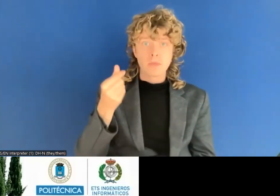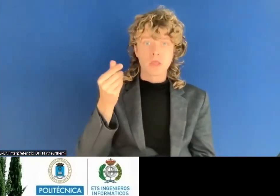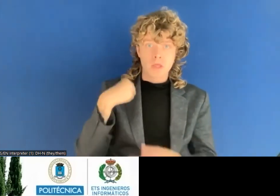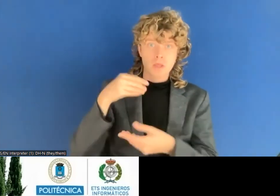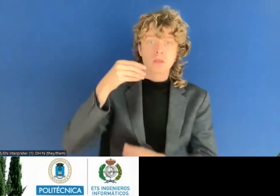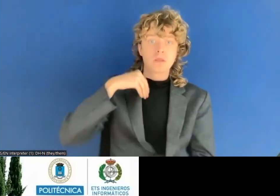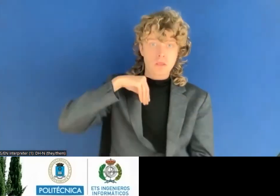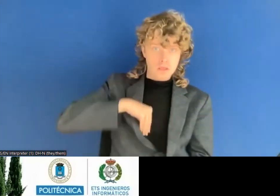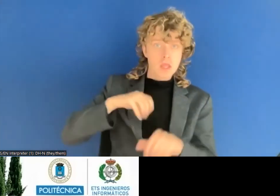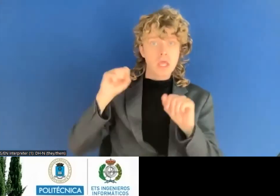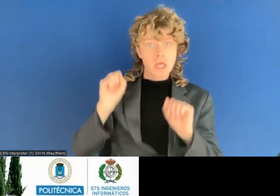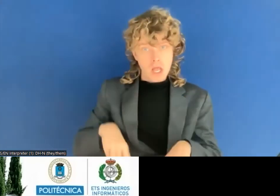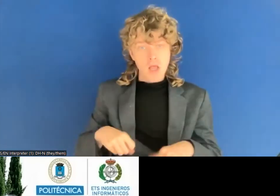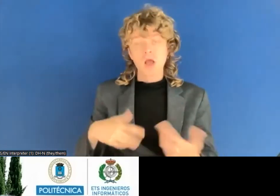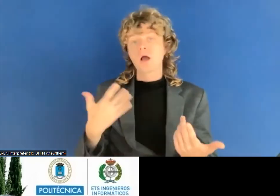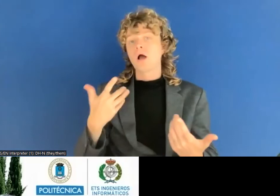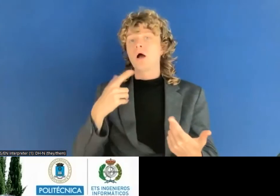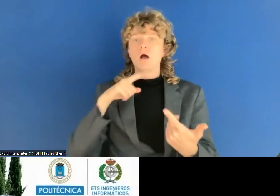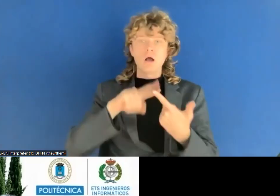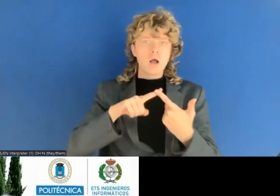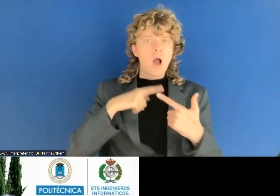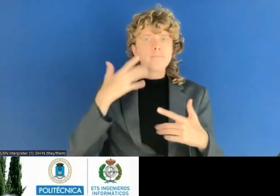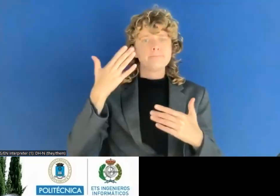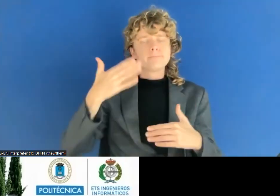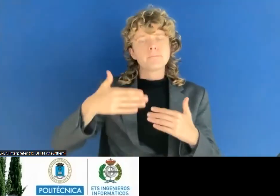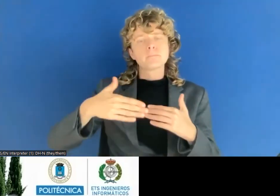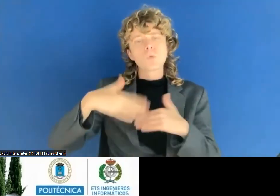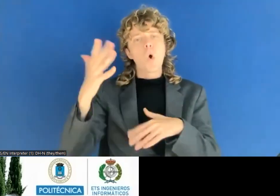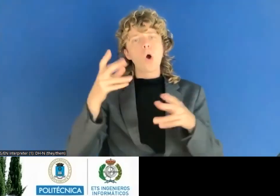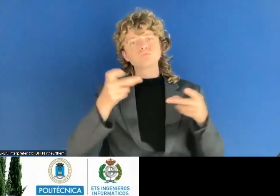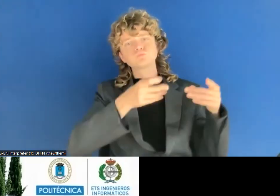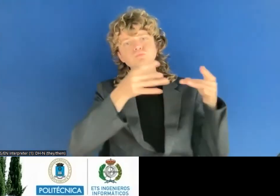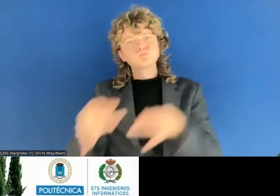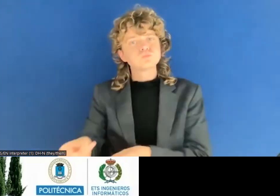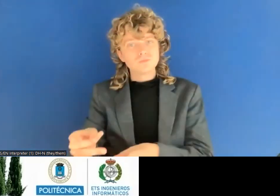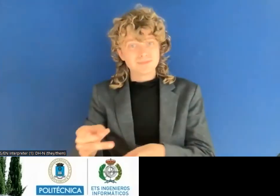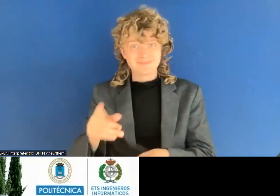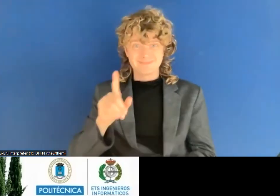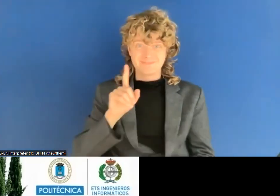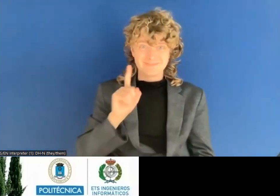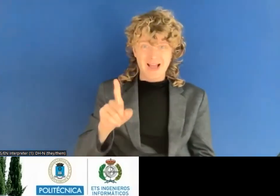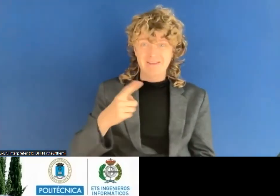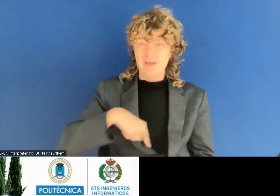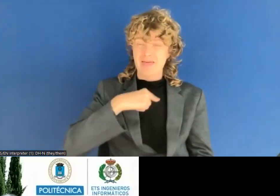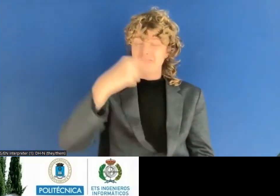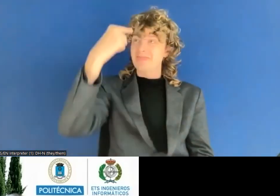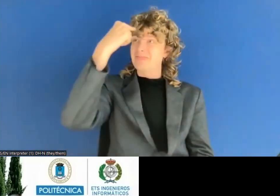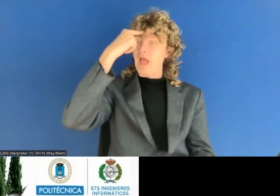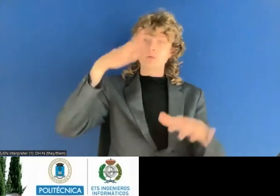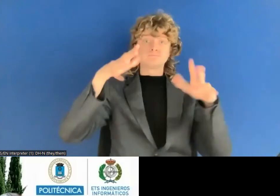accessibility is like a human bias. We don't think accessibility is something relevant to us as human